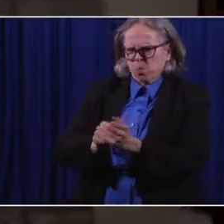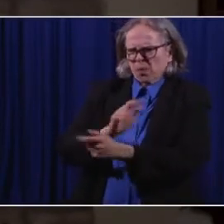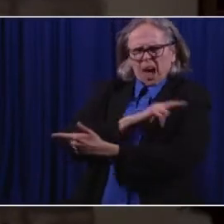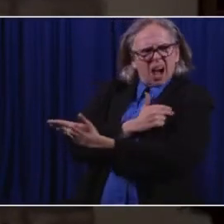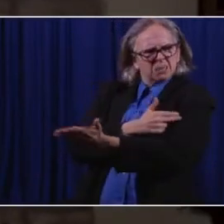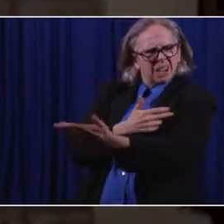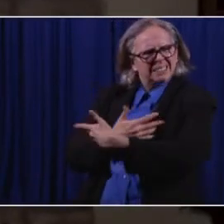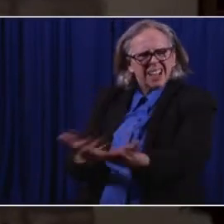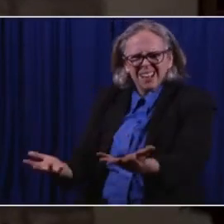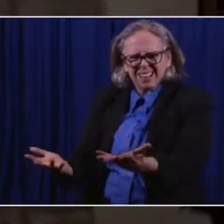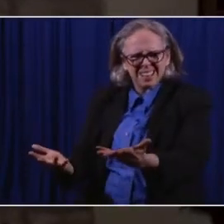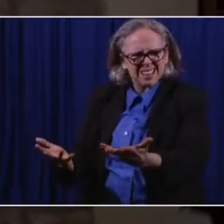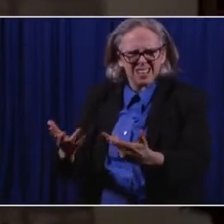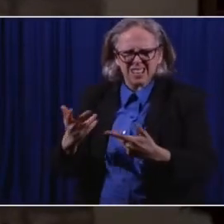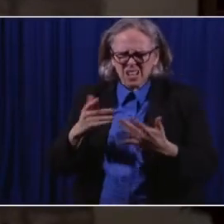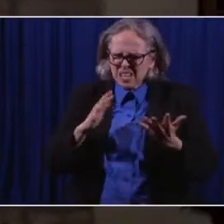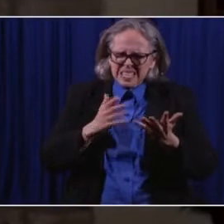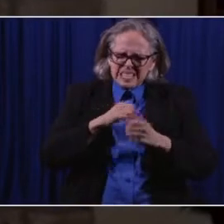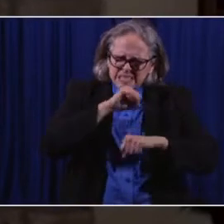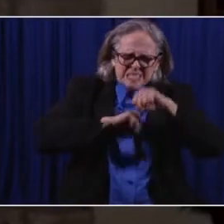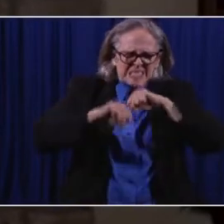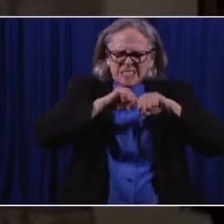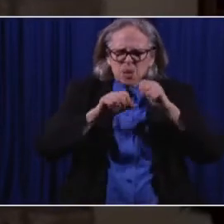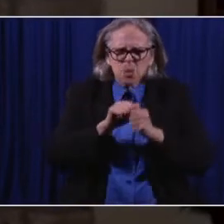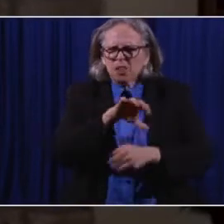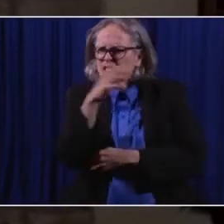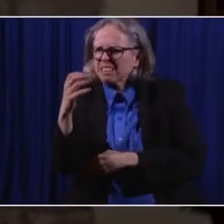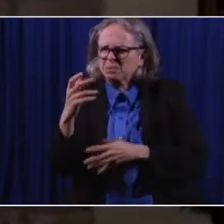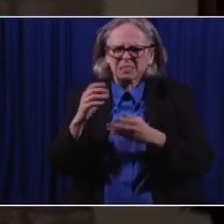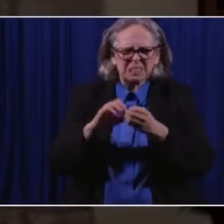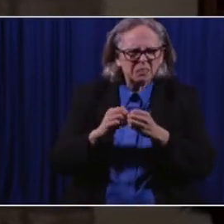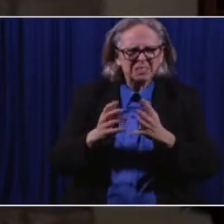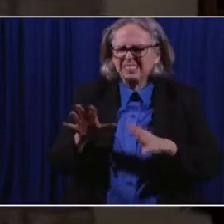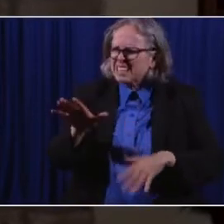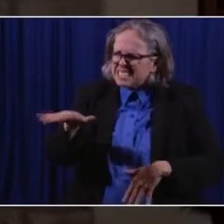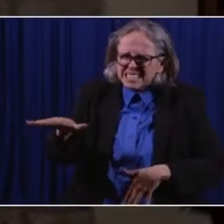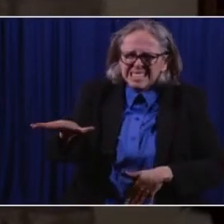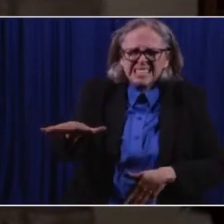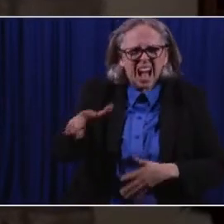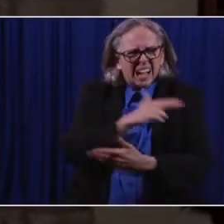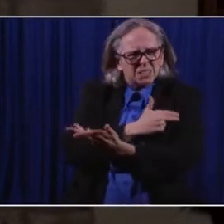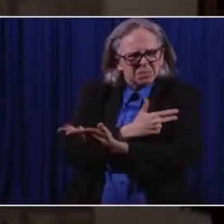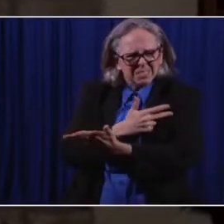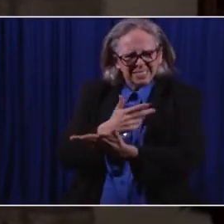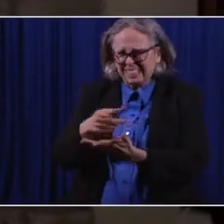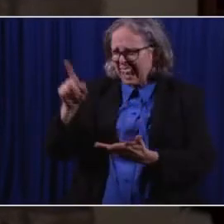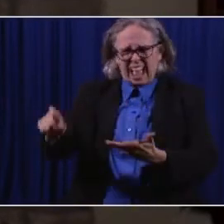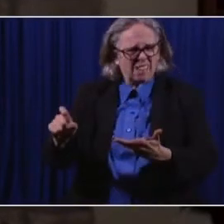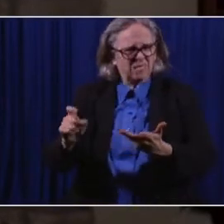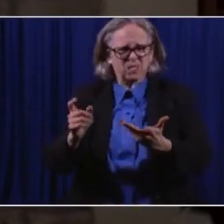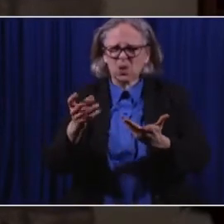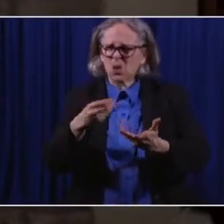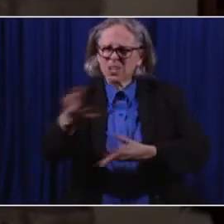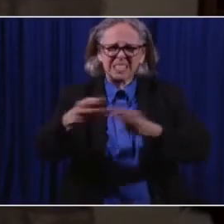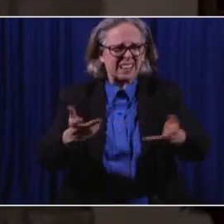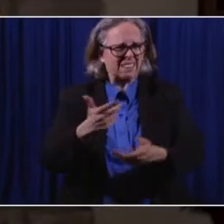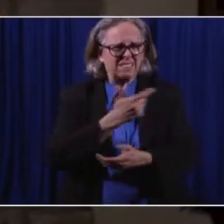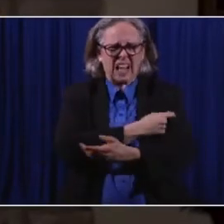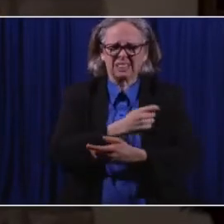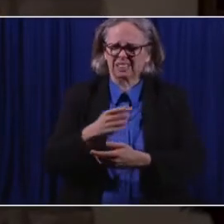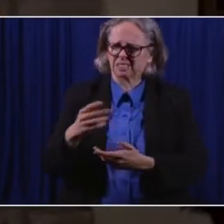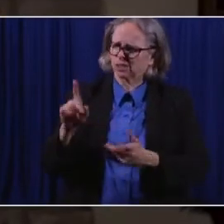through, you know, and I just said, look, we have a moral obligation to get this out, and there are